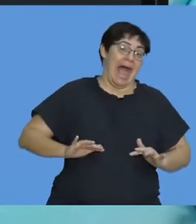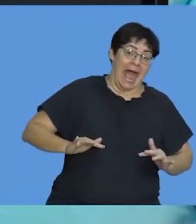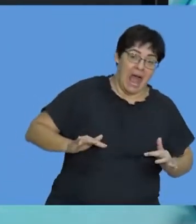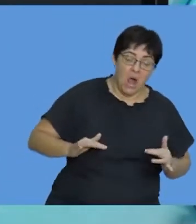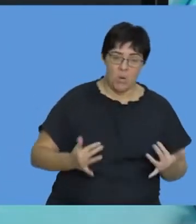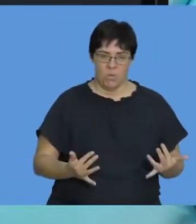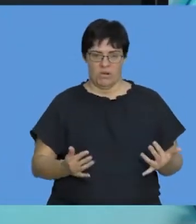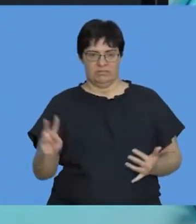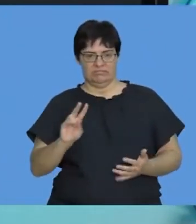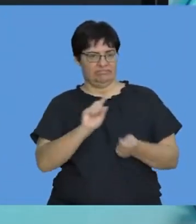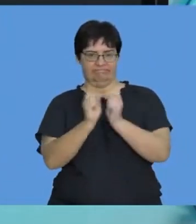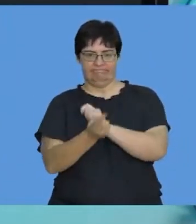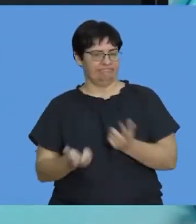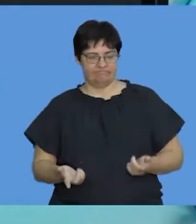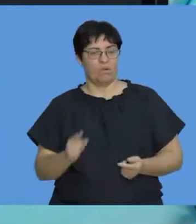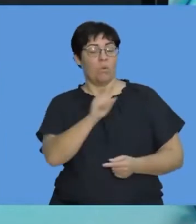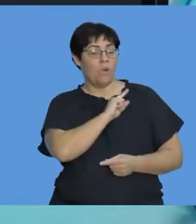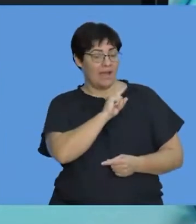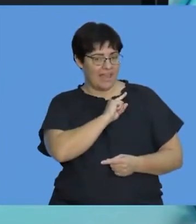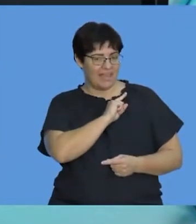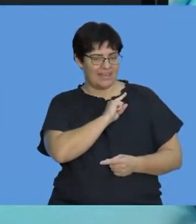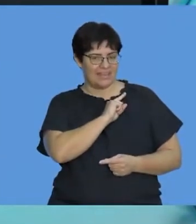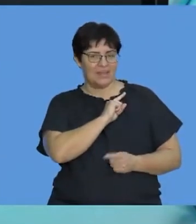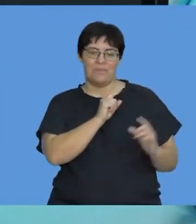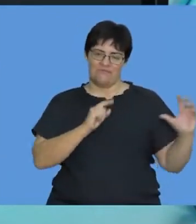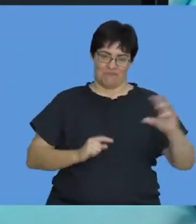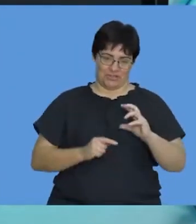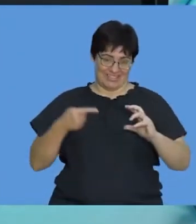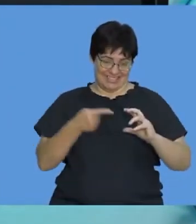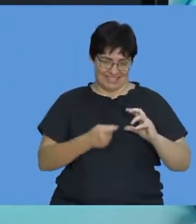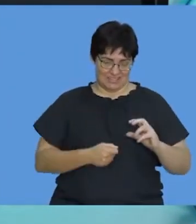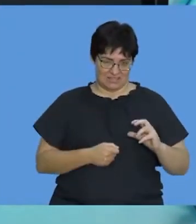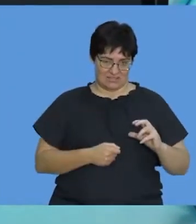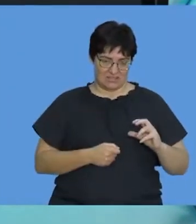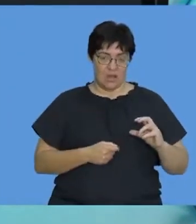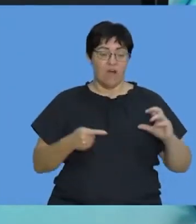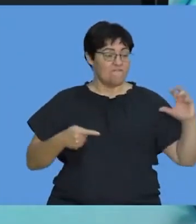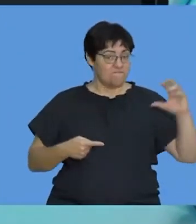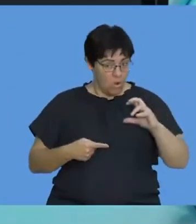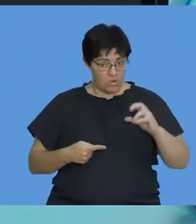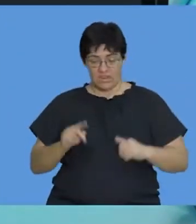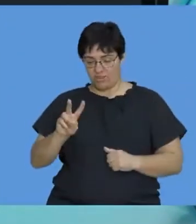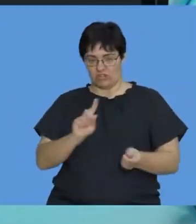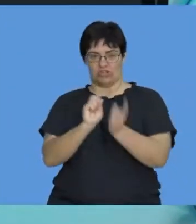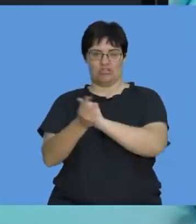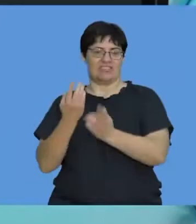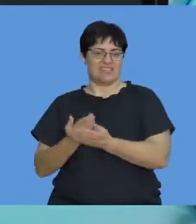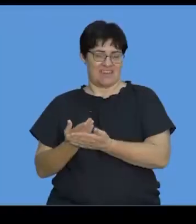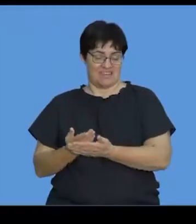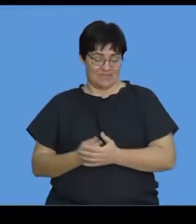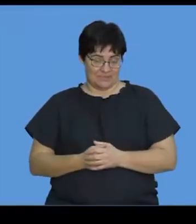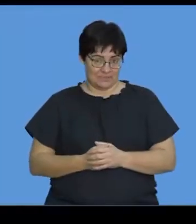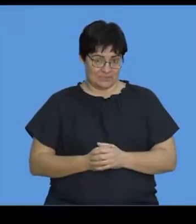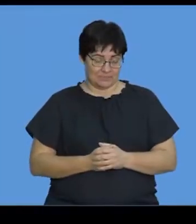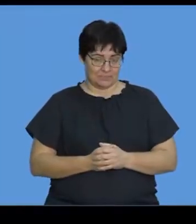the velocity change, because then that would be force. Only forces can change the velocity. So